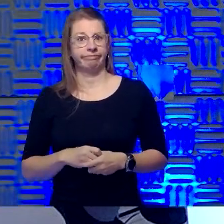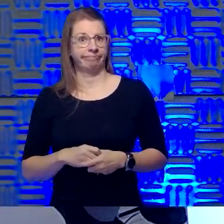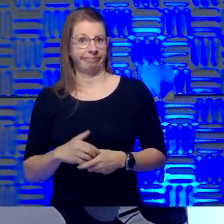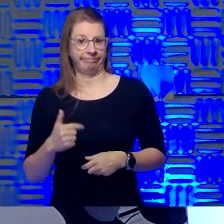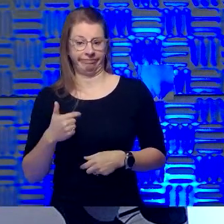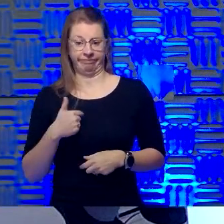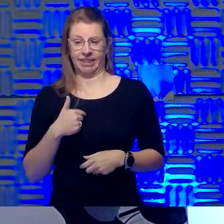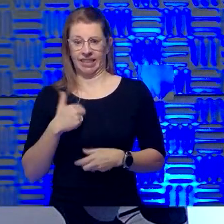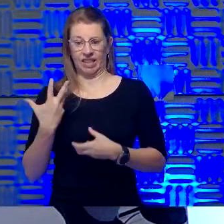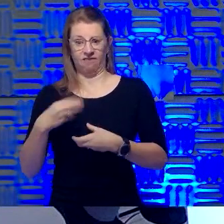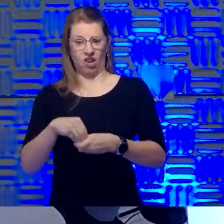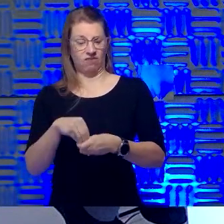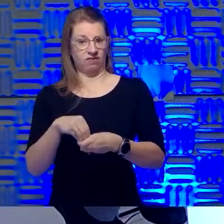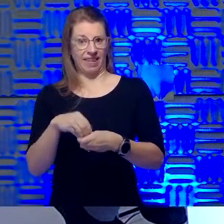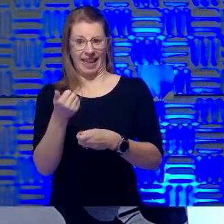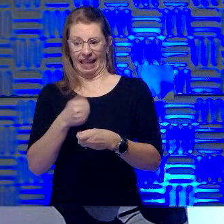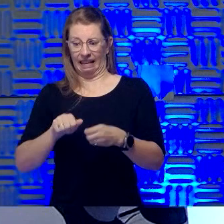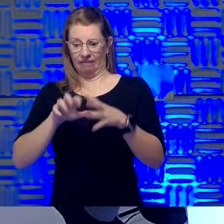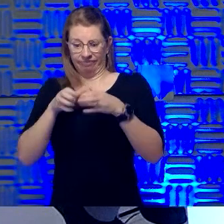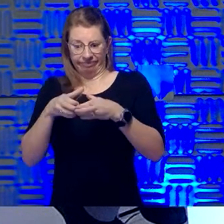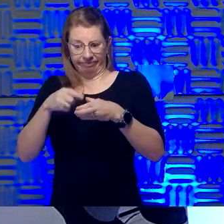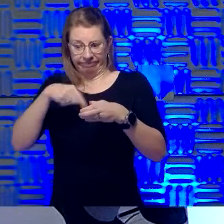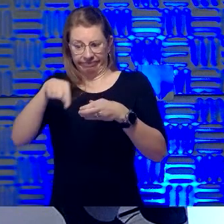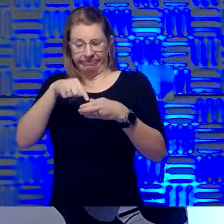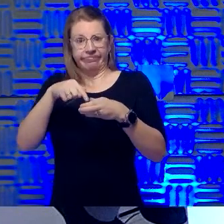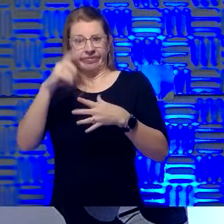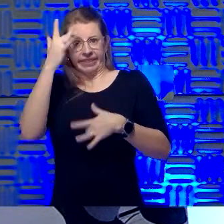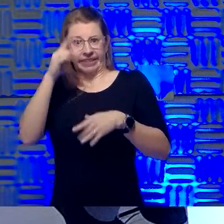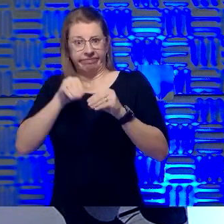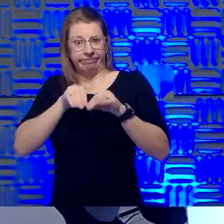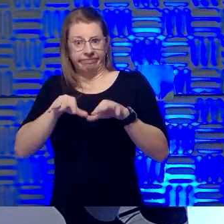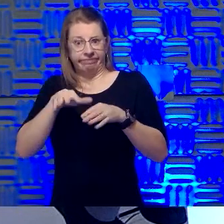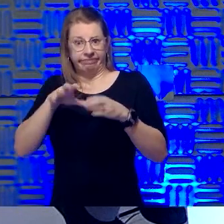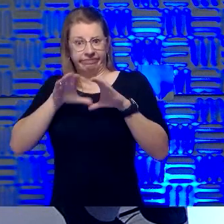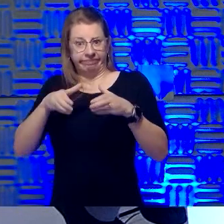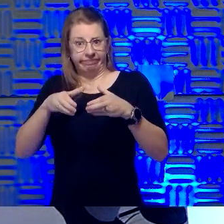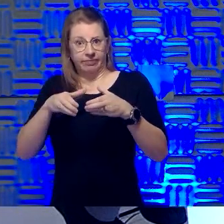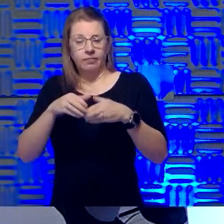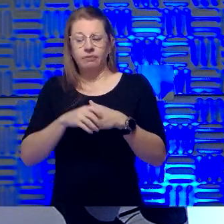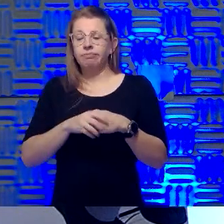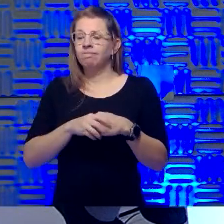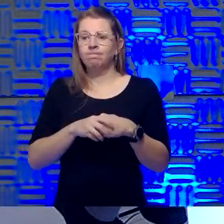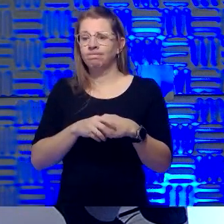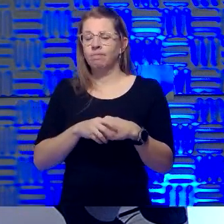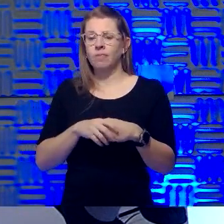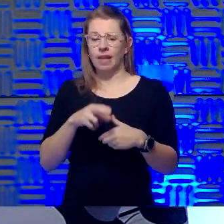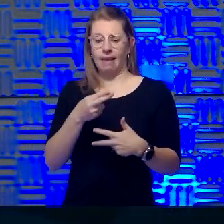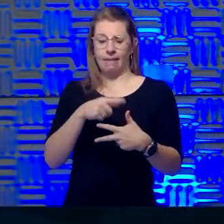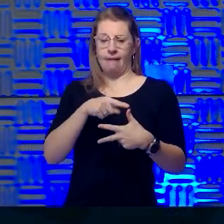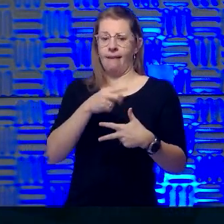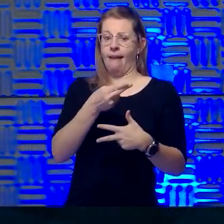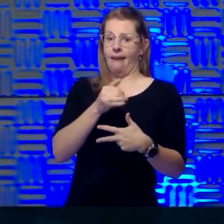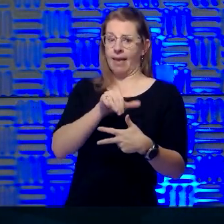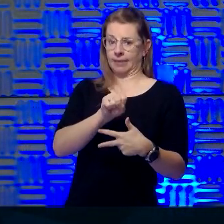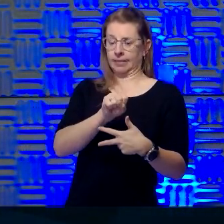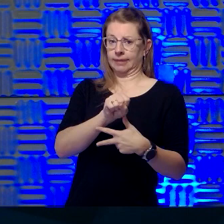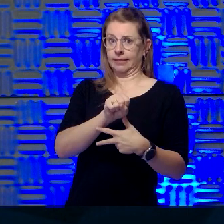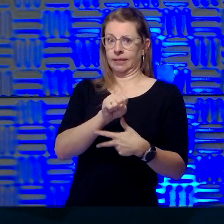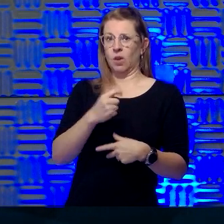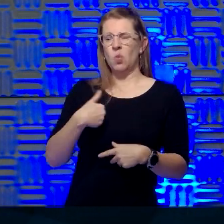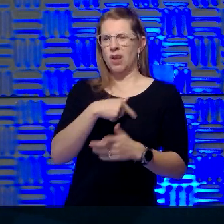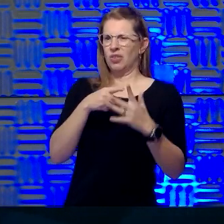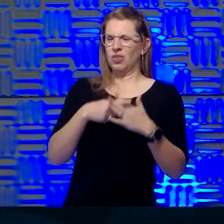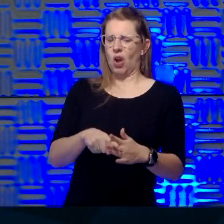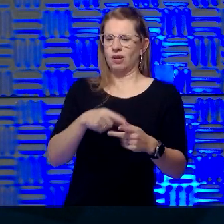any involvement with any clusters. Okay. I think our involvement here in Hays has been that we're starting